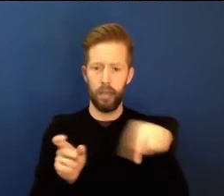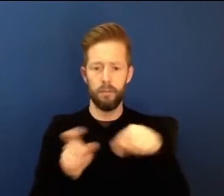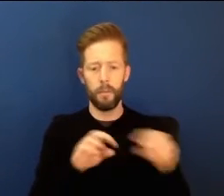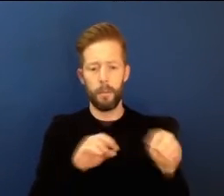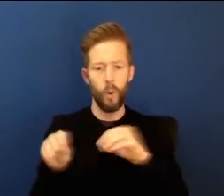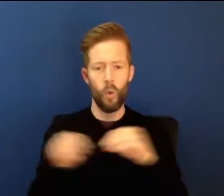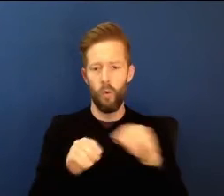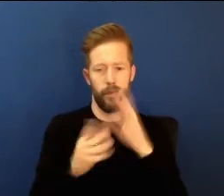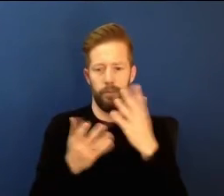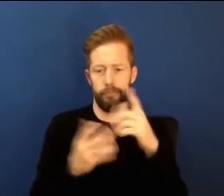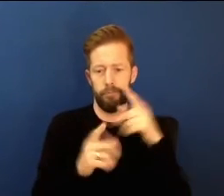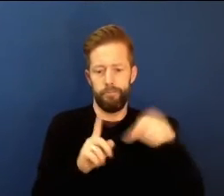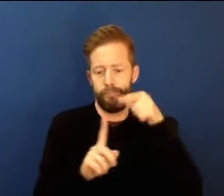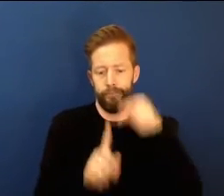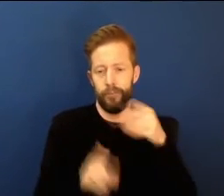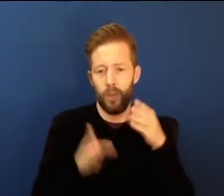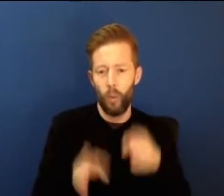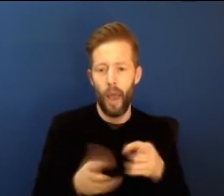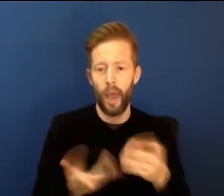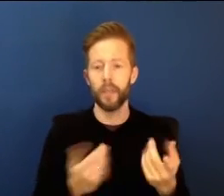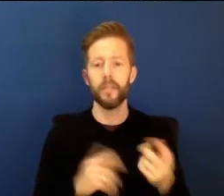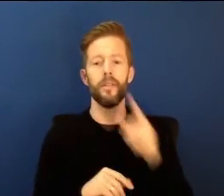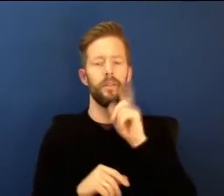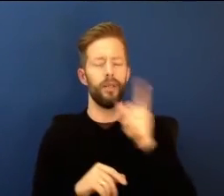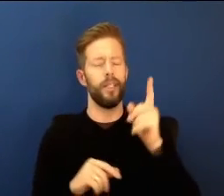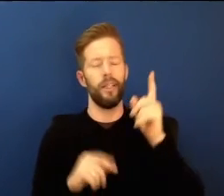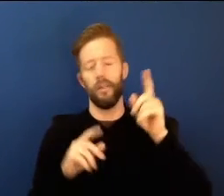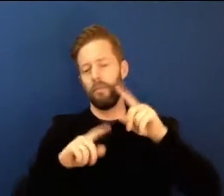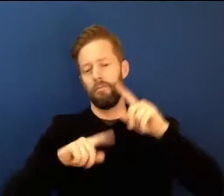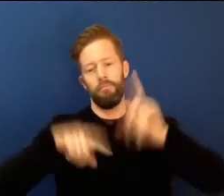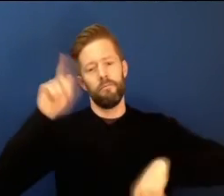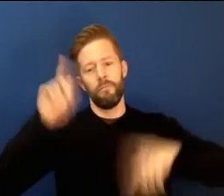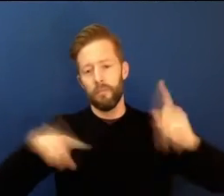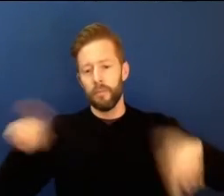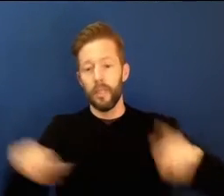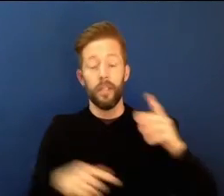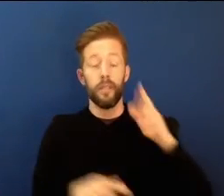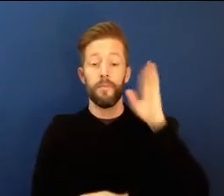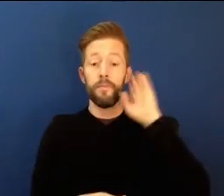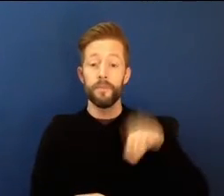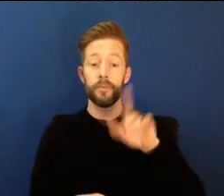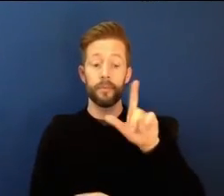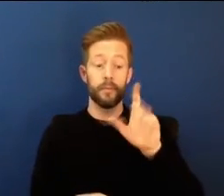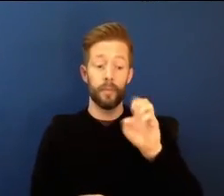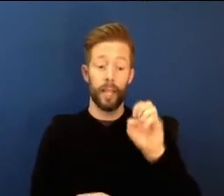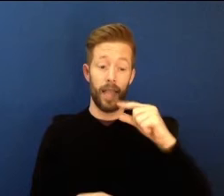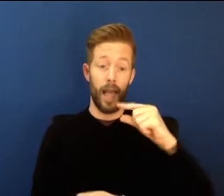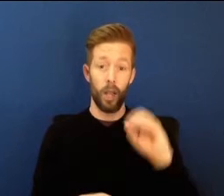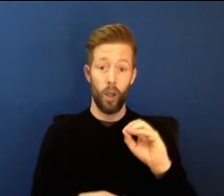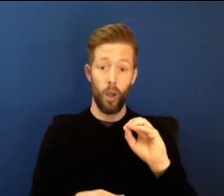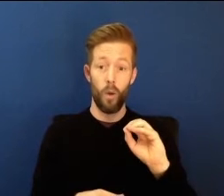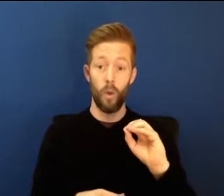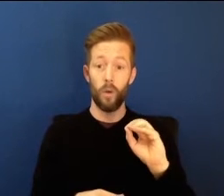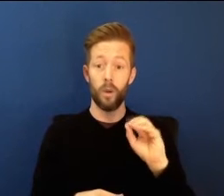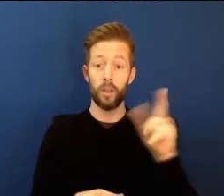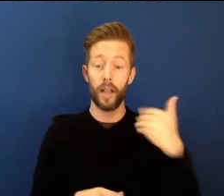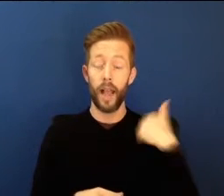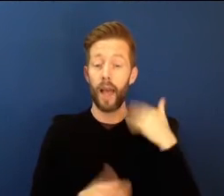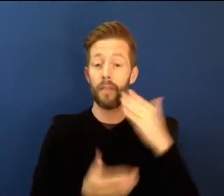certain way. So again, there's a lot of different things that are out there. Lego has